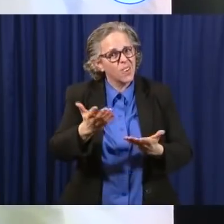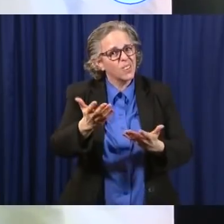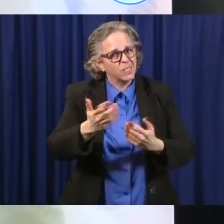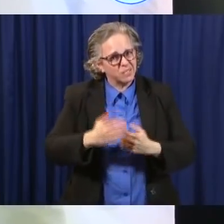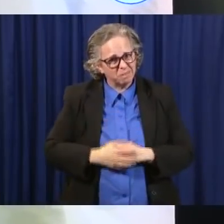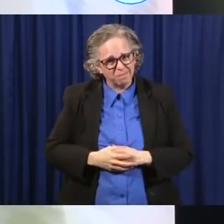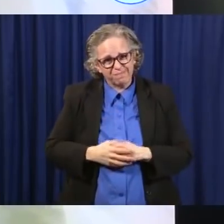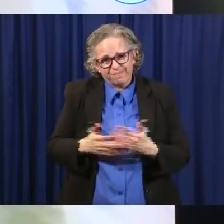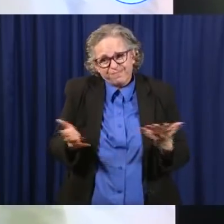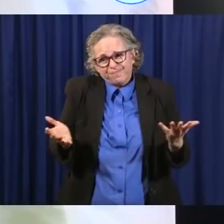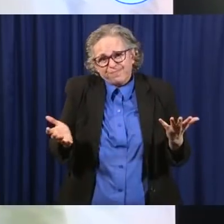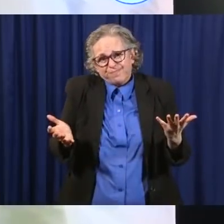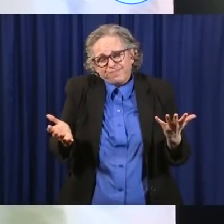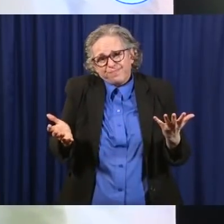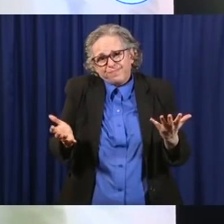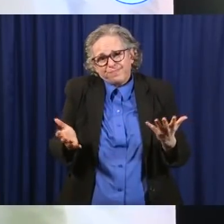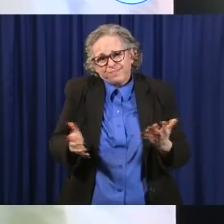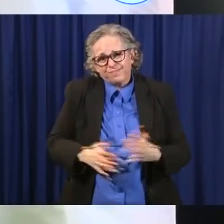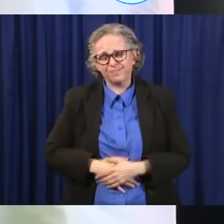So